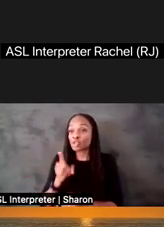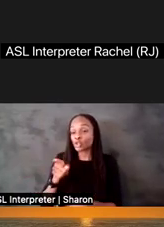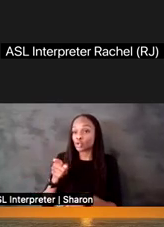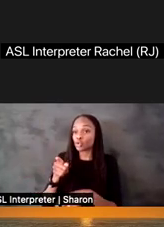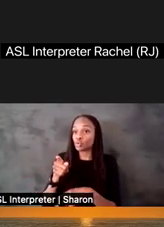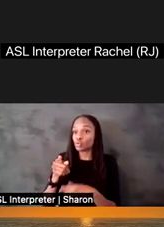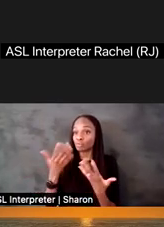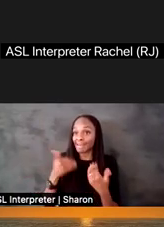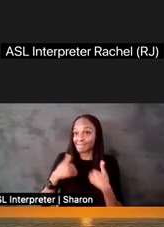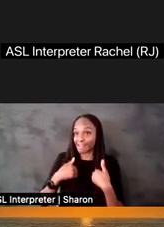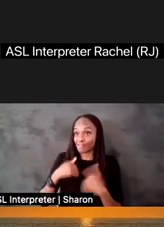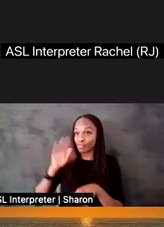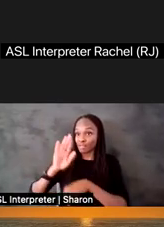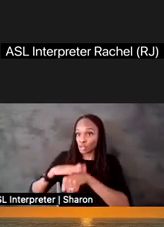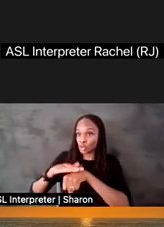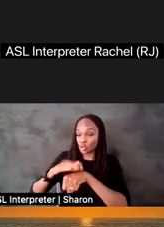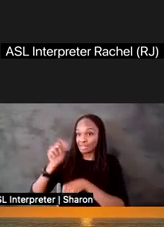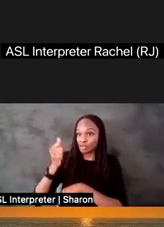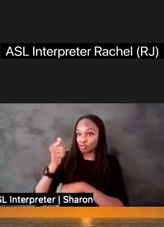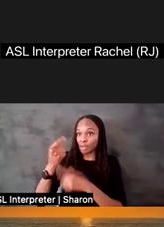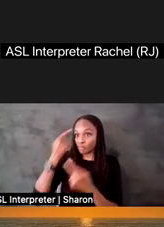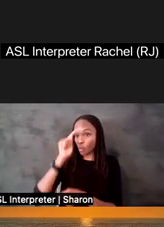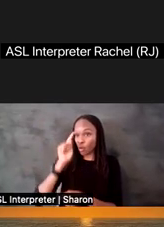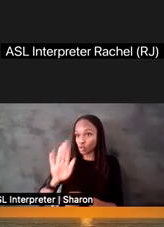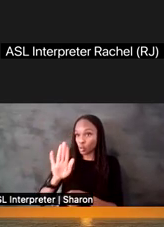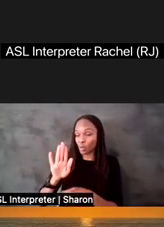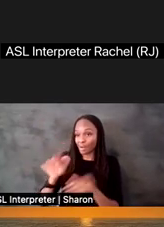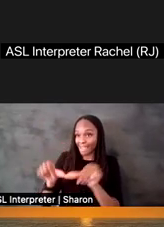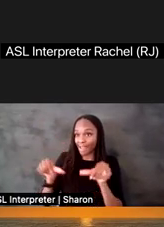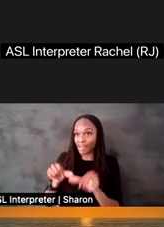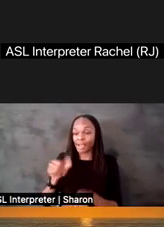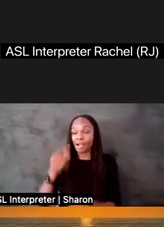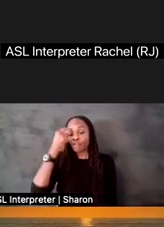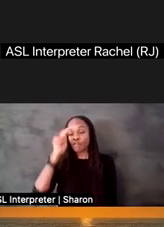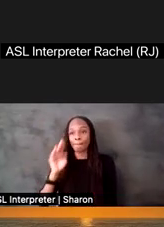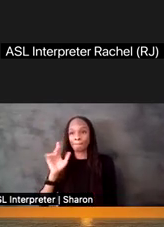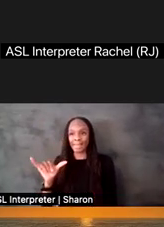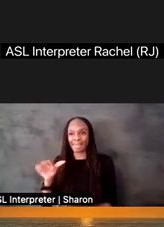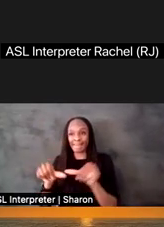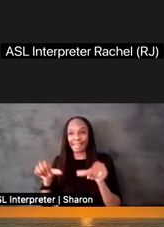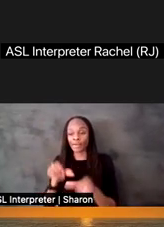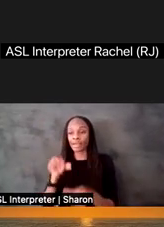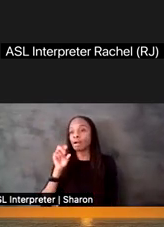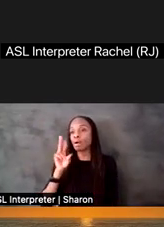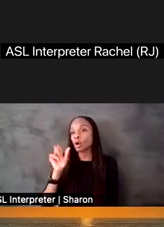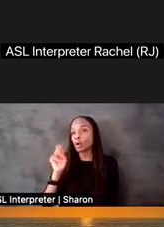the alerts for your area. So our Bay Area Urban Area Security